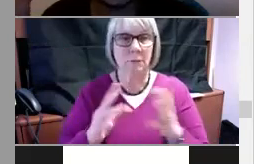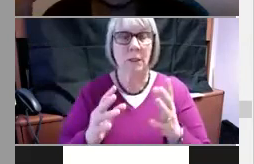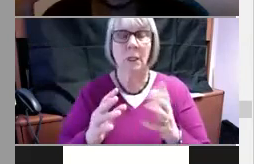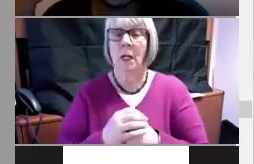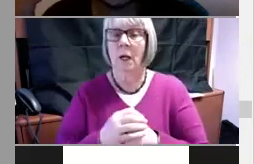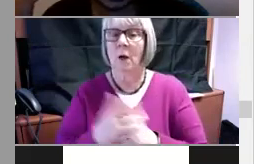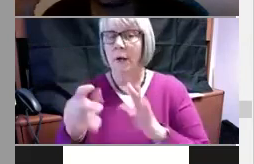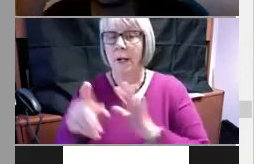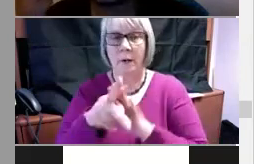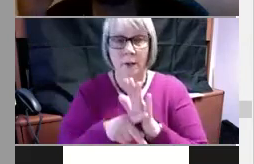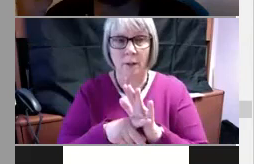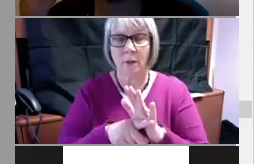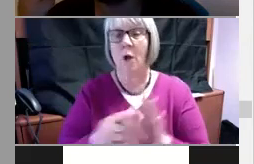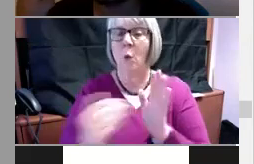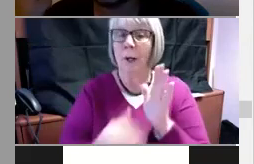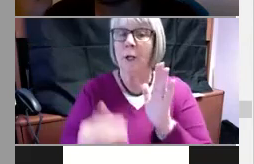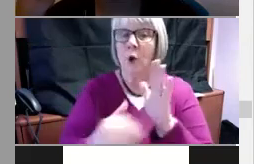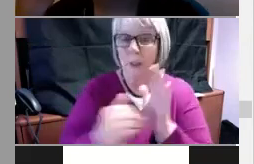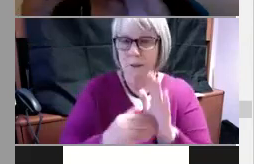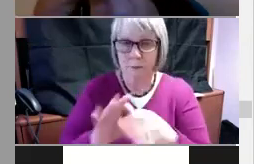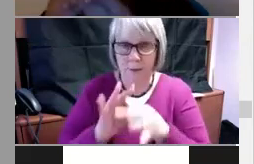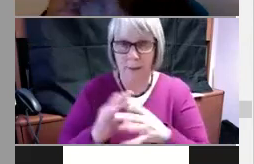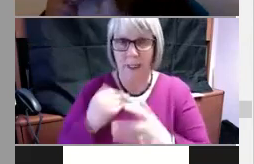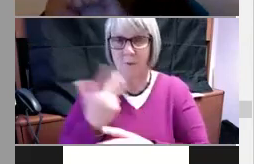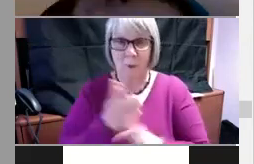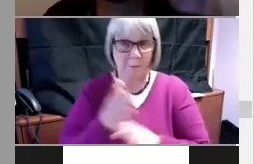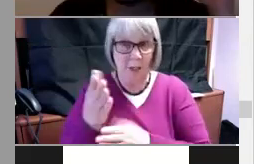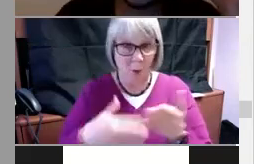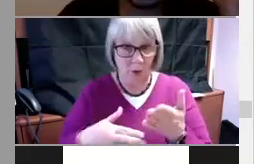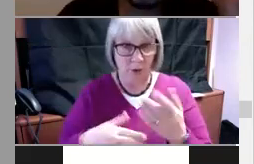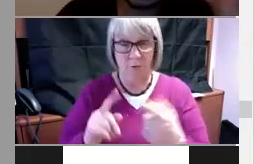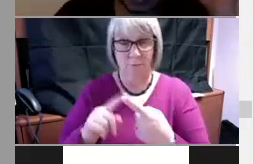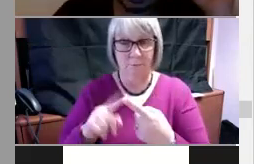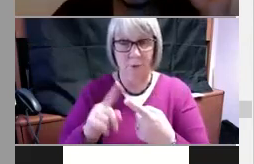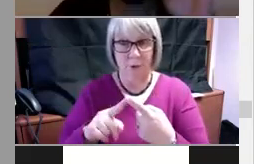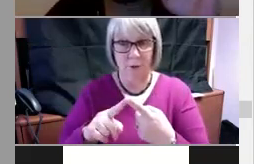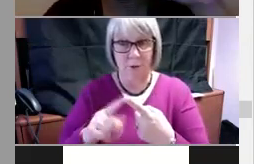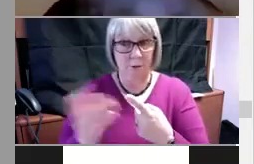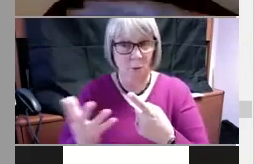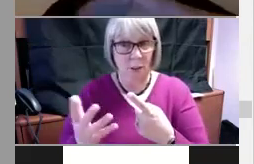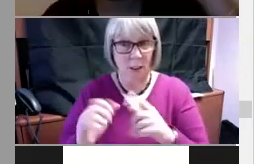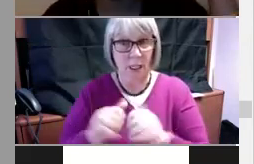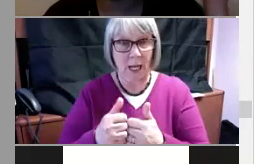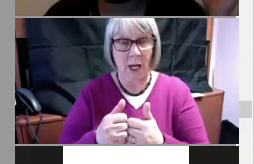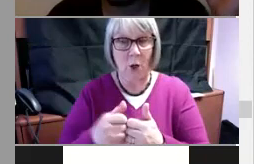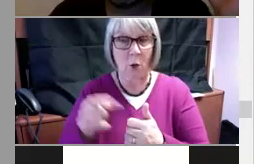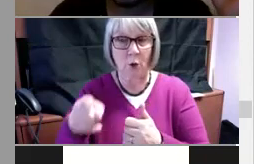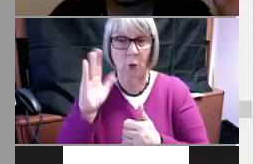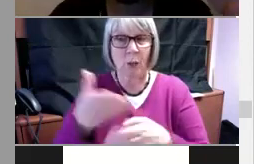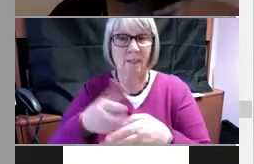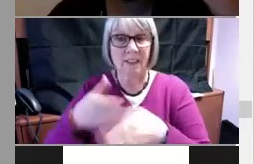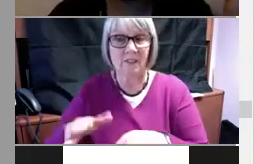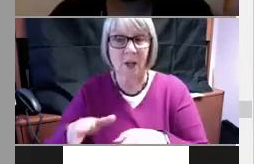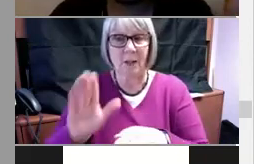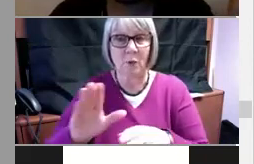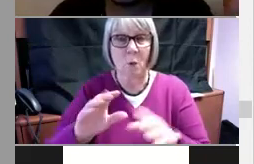So recurrence relations have three main components. The first part is going to be how you are going to divide your